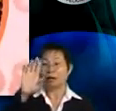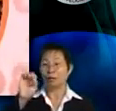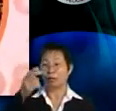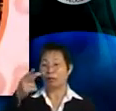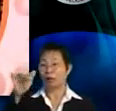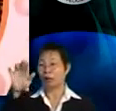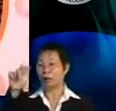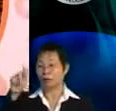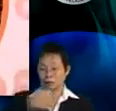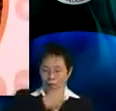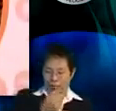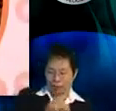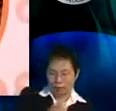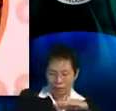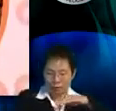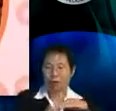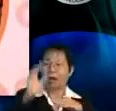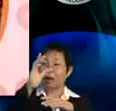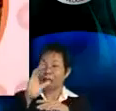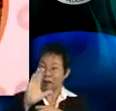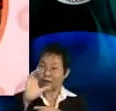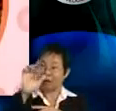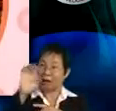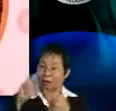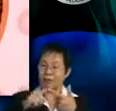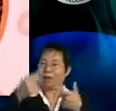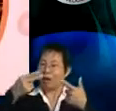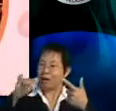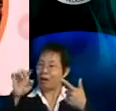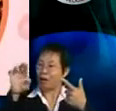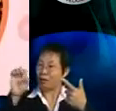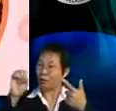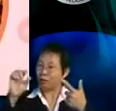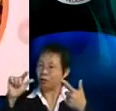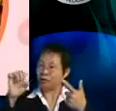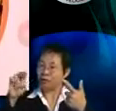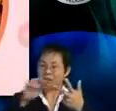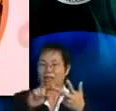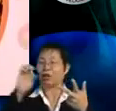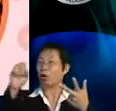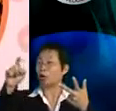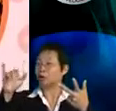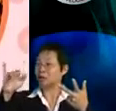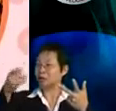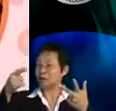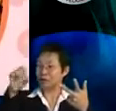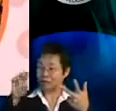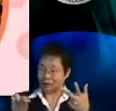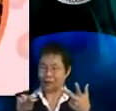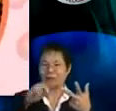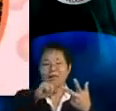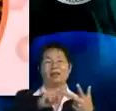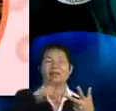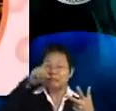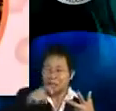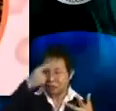Carbohydrates are made up of the elements carbon, hydrogen, and oxygen. Carbohydrates are needed as a source